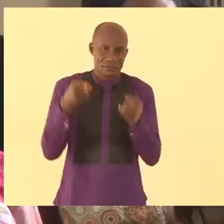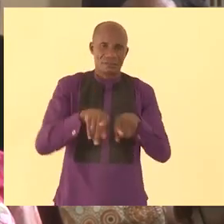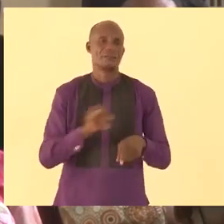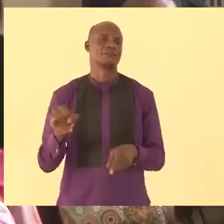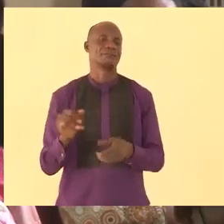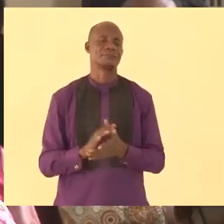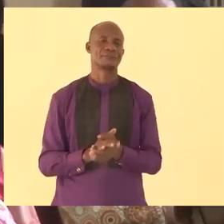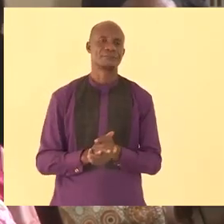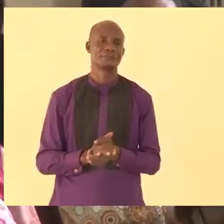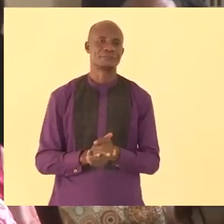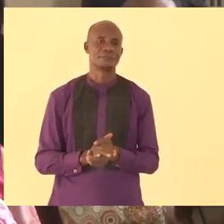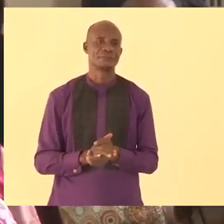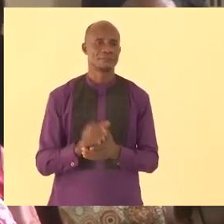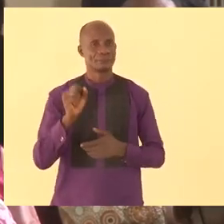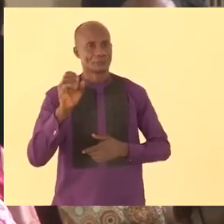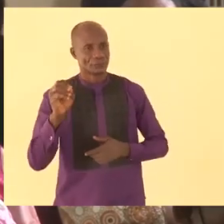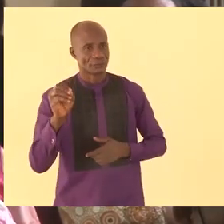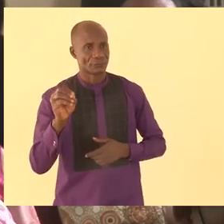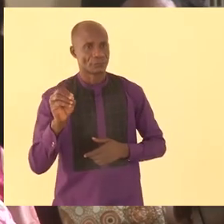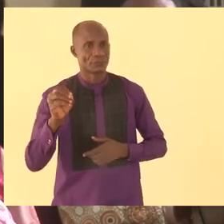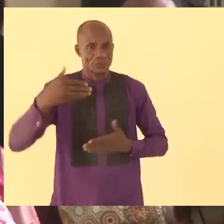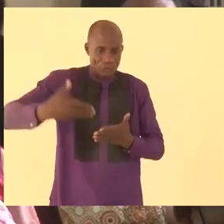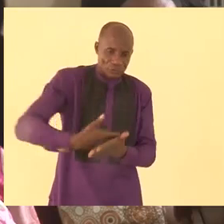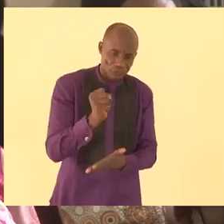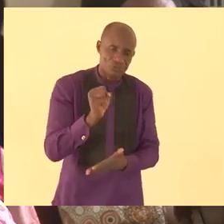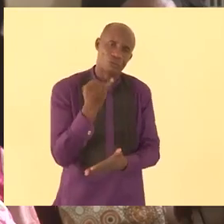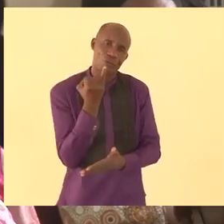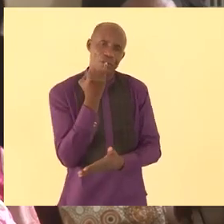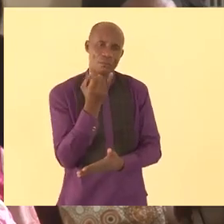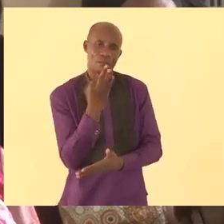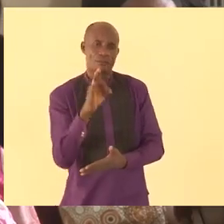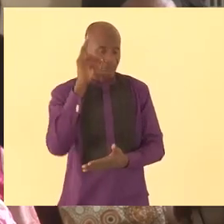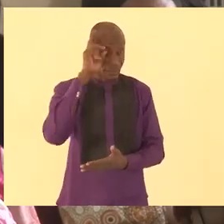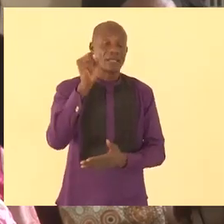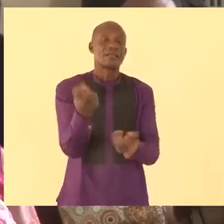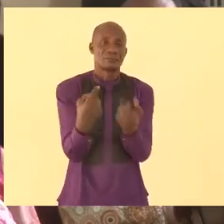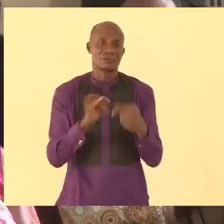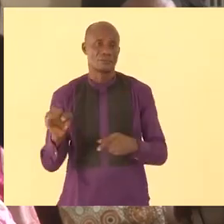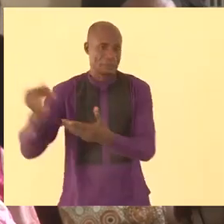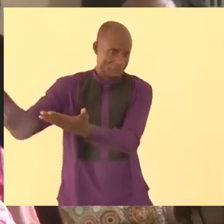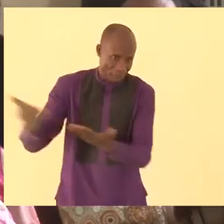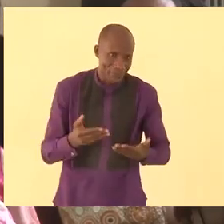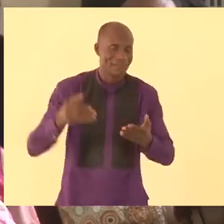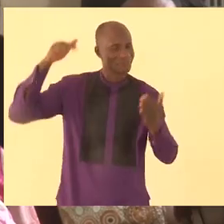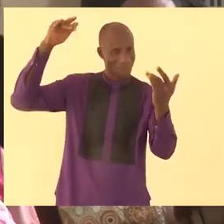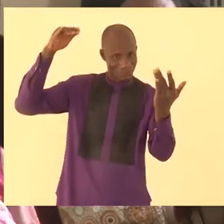around us. So the news of his coming brings hope.